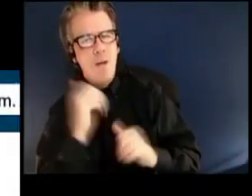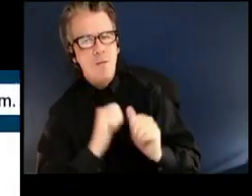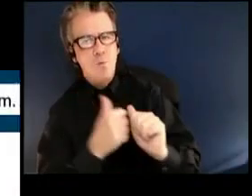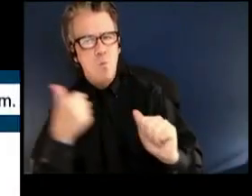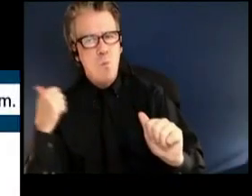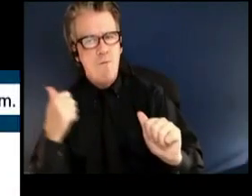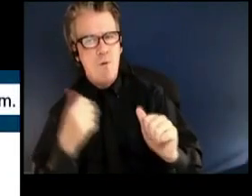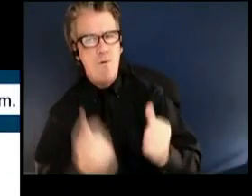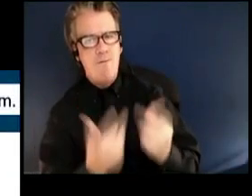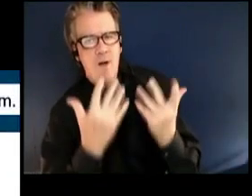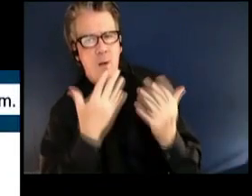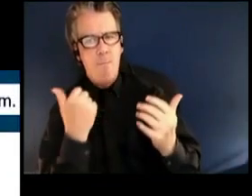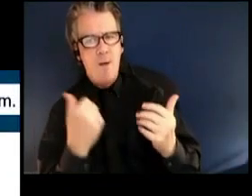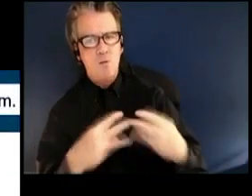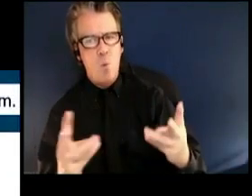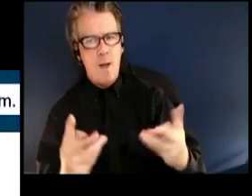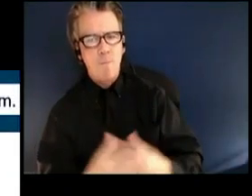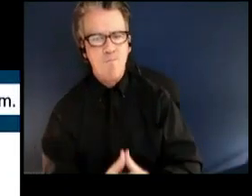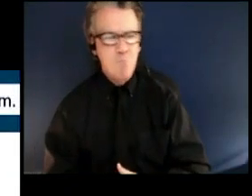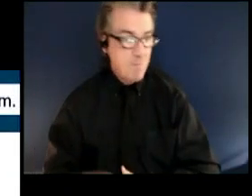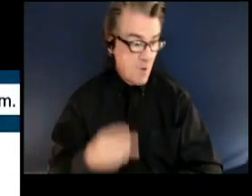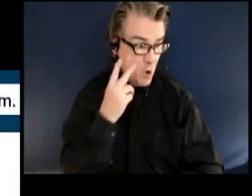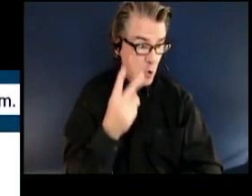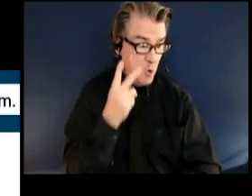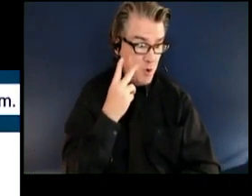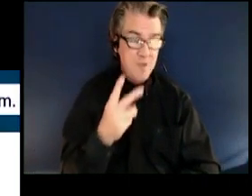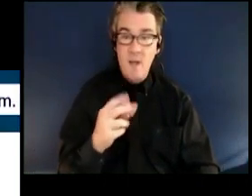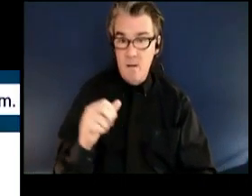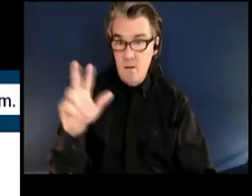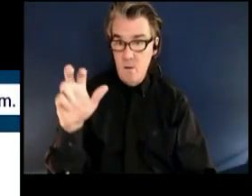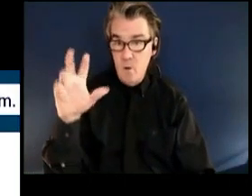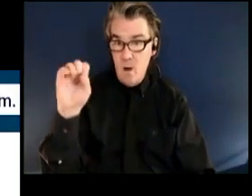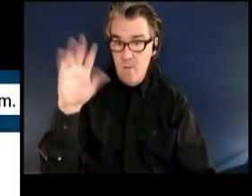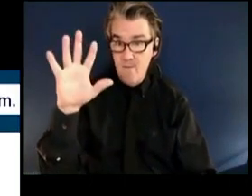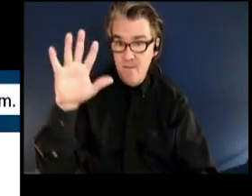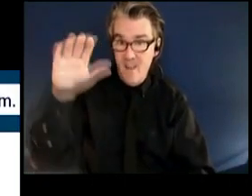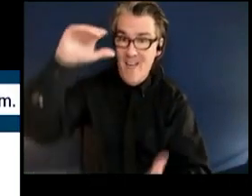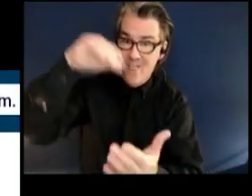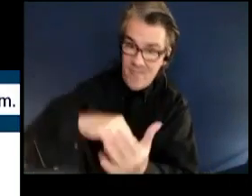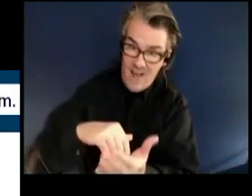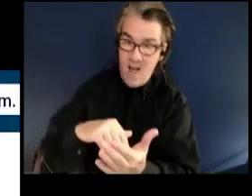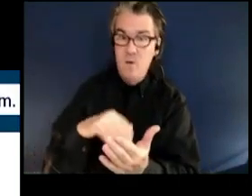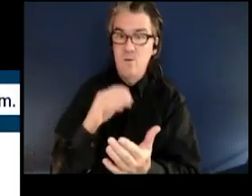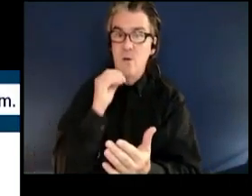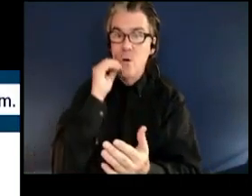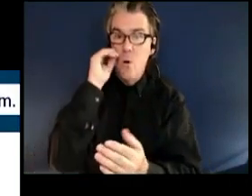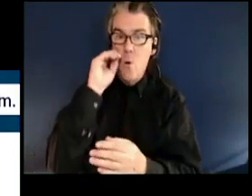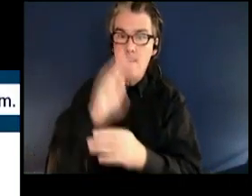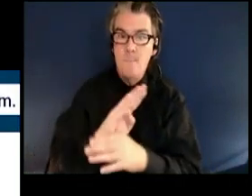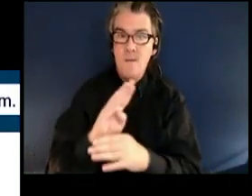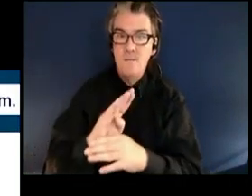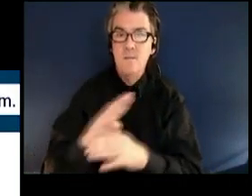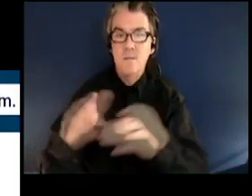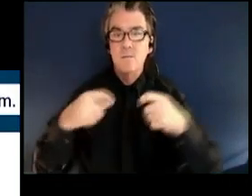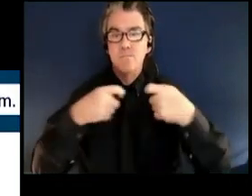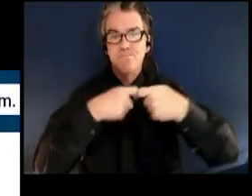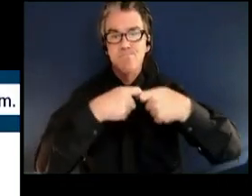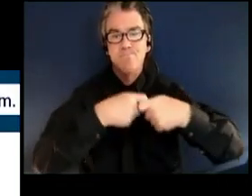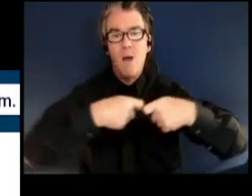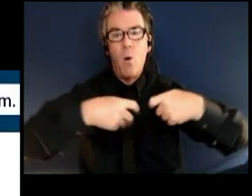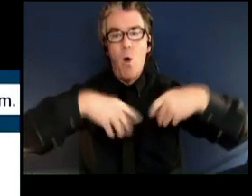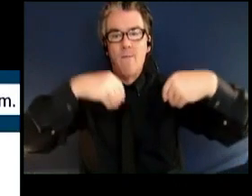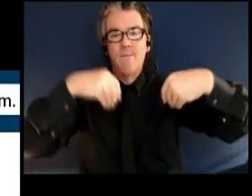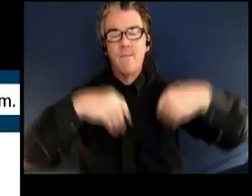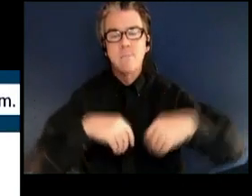roughly 350,000 customer accounts that were impacted by this event. We're currently sitting